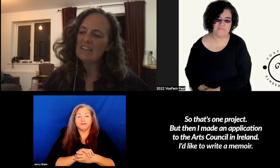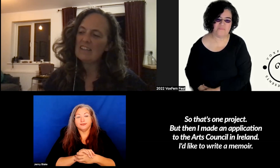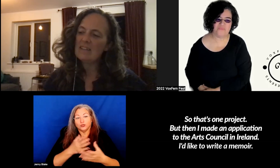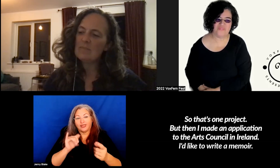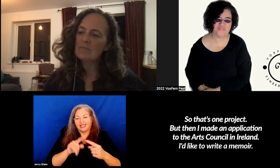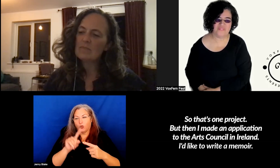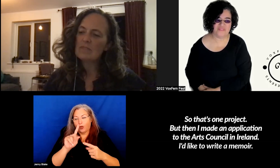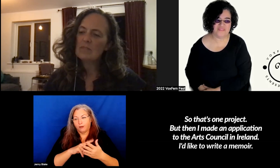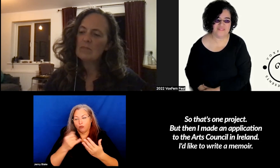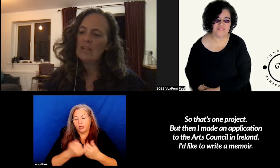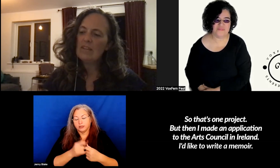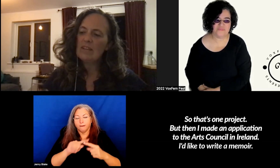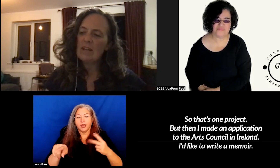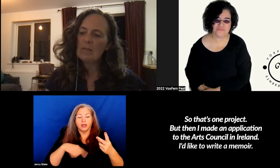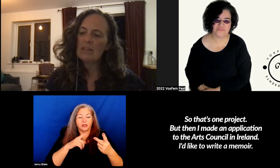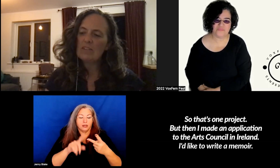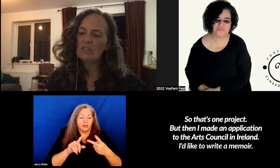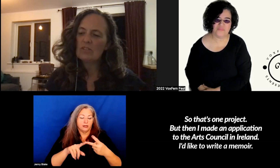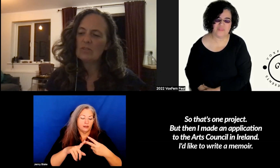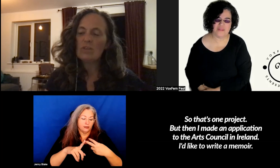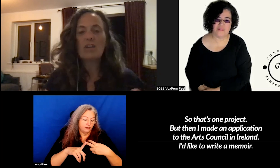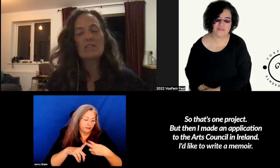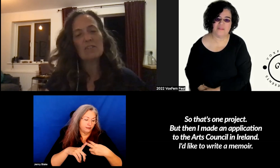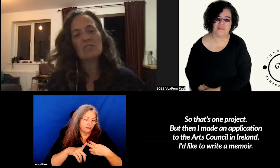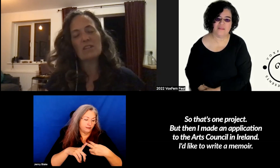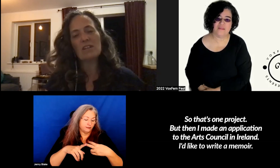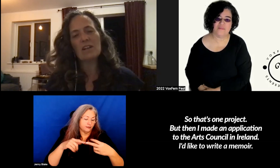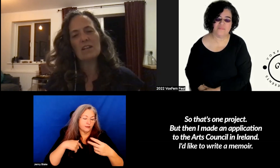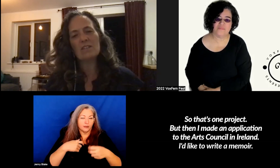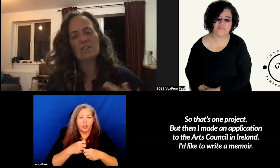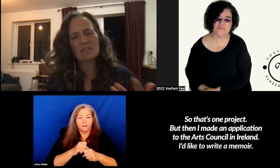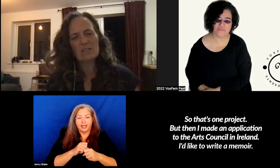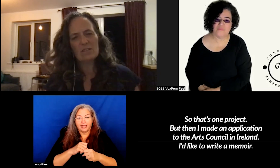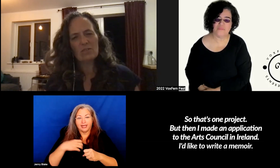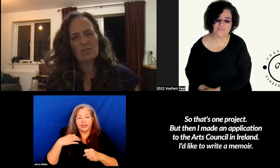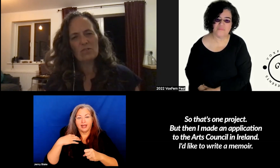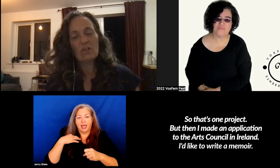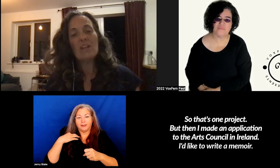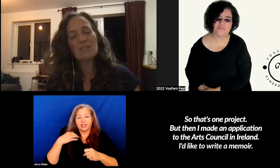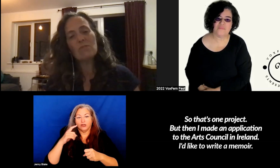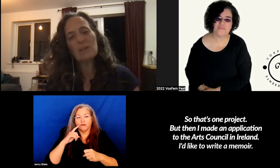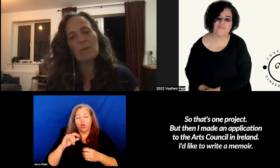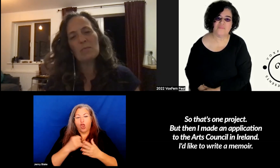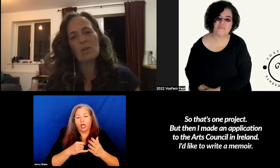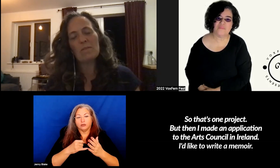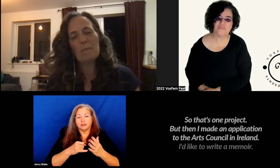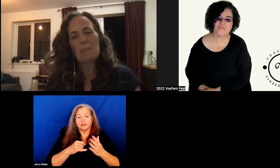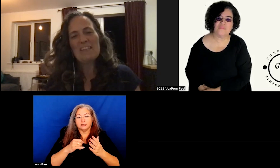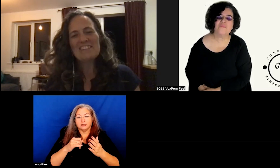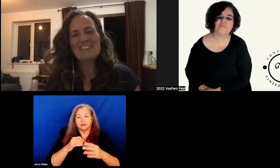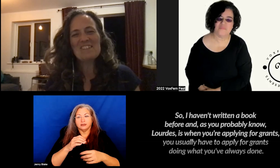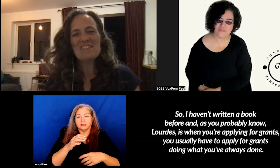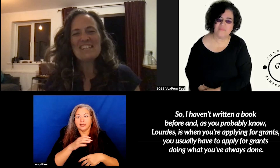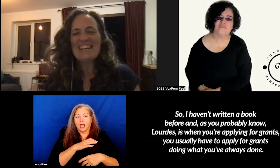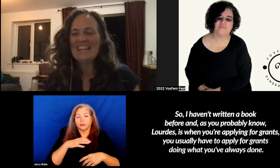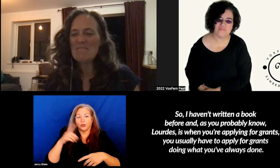I made an application to the Arts Council in Ireland to, I'd like to write a memoir.